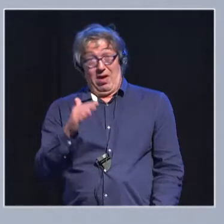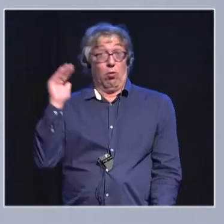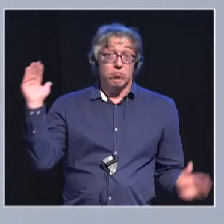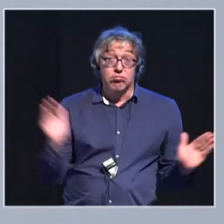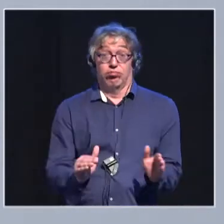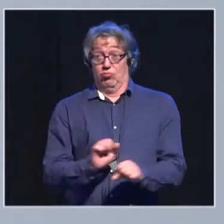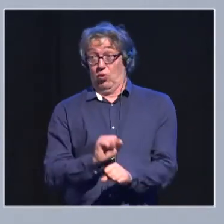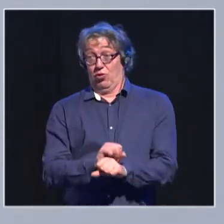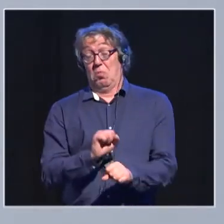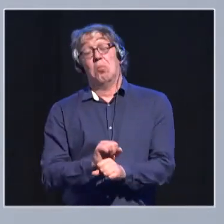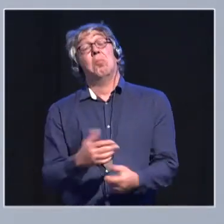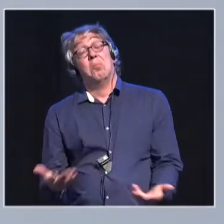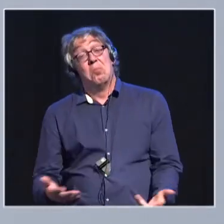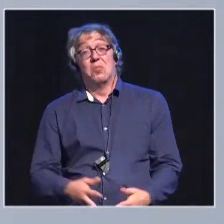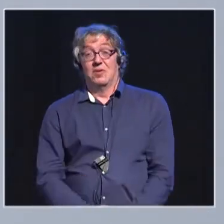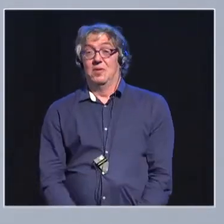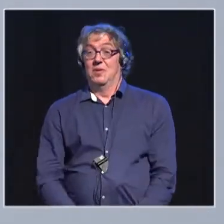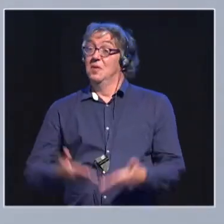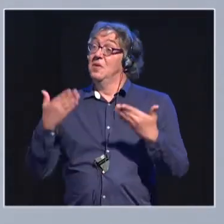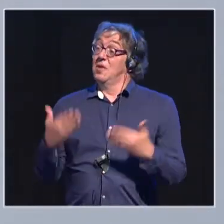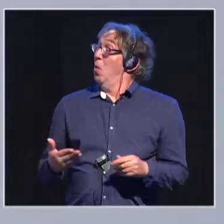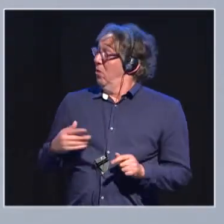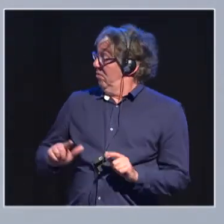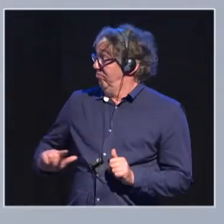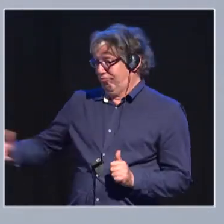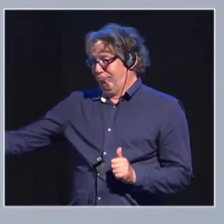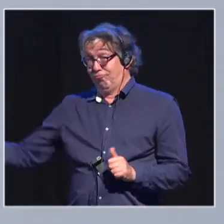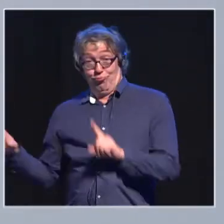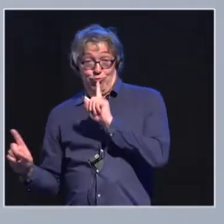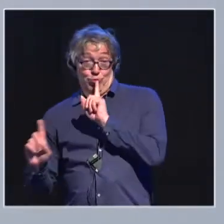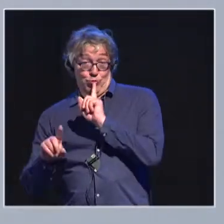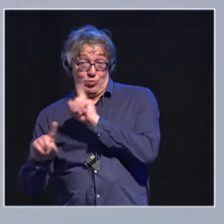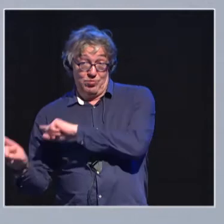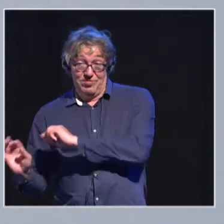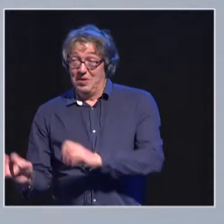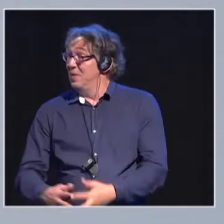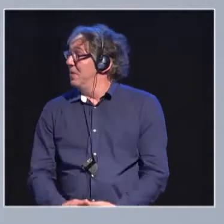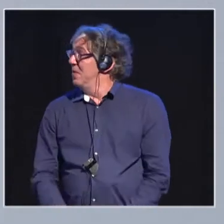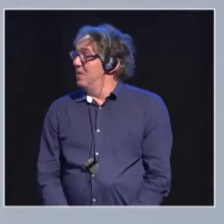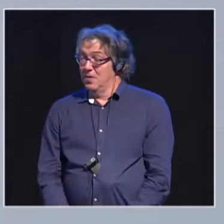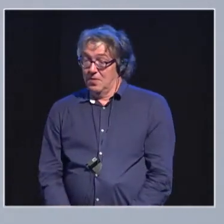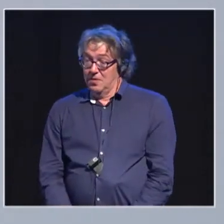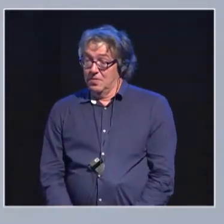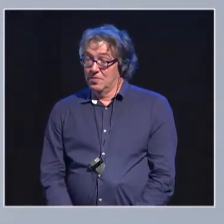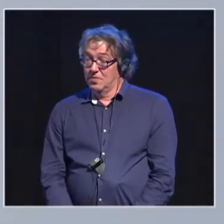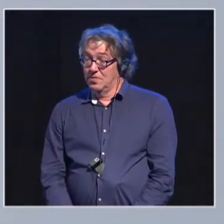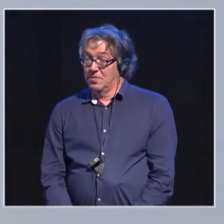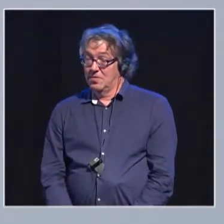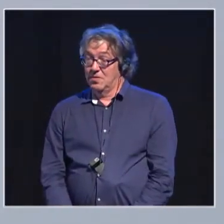Before we get to a reaction to that particular poll question, which is quite surprising even to